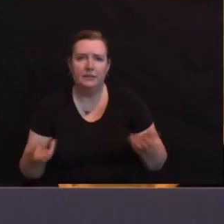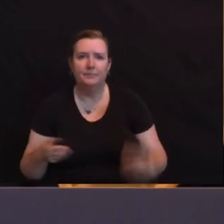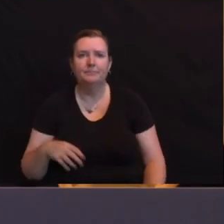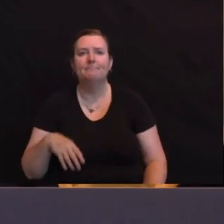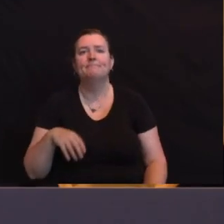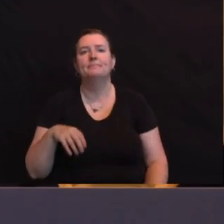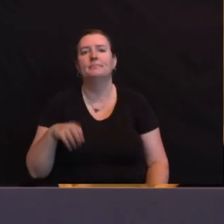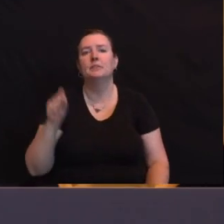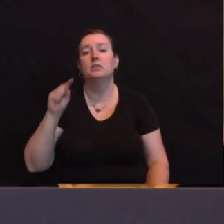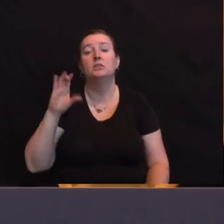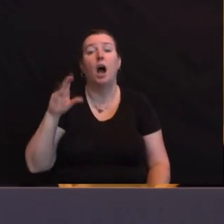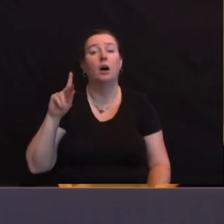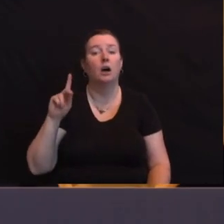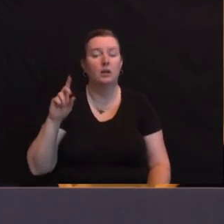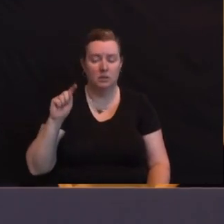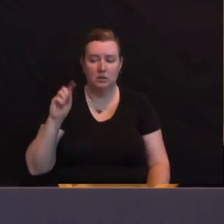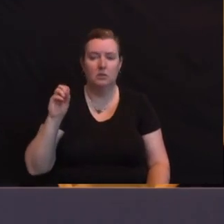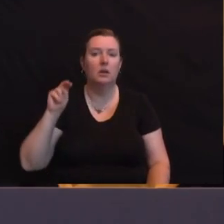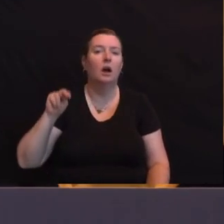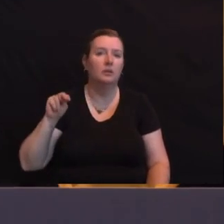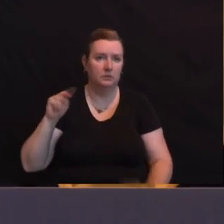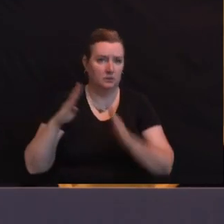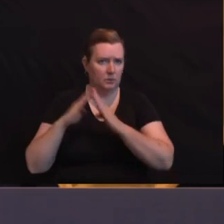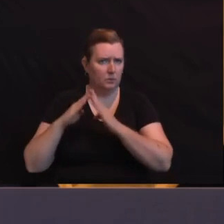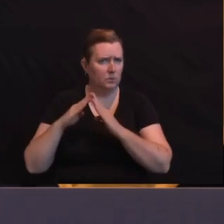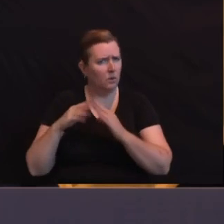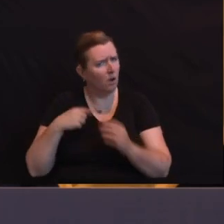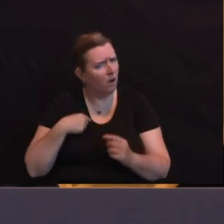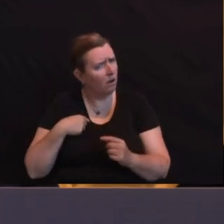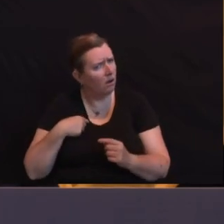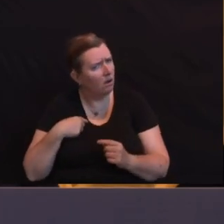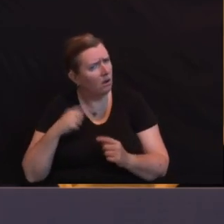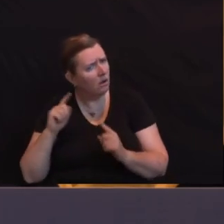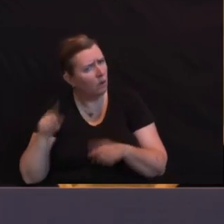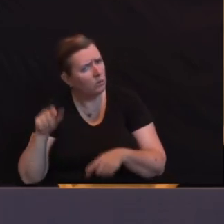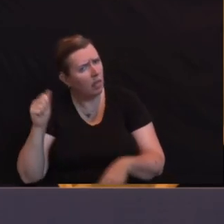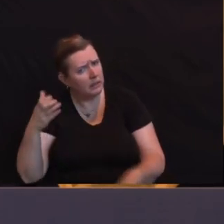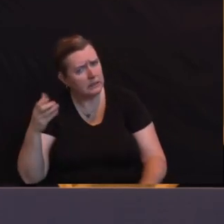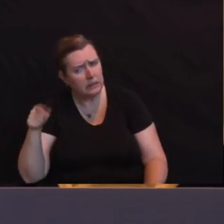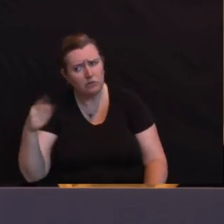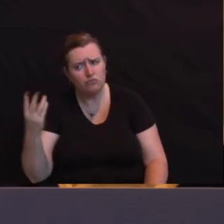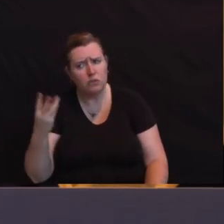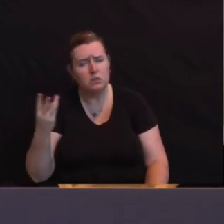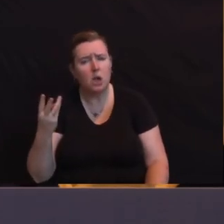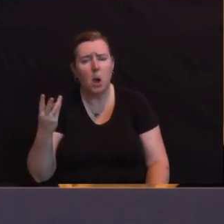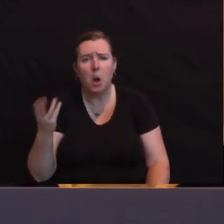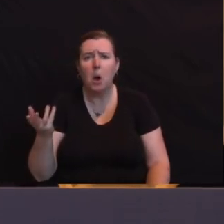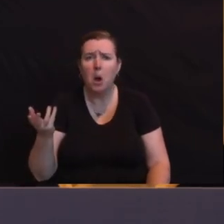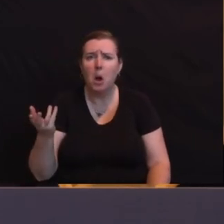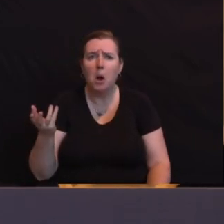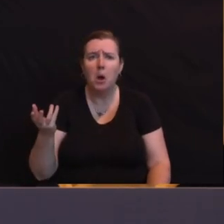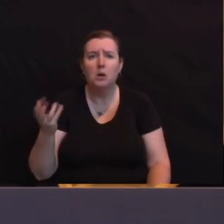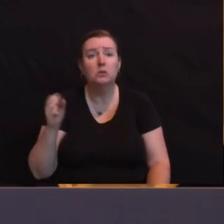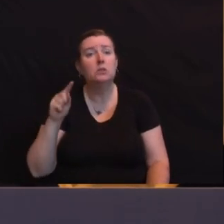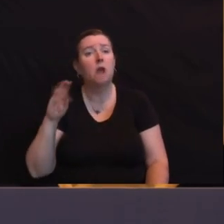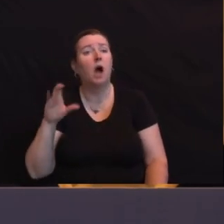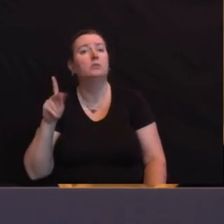Atlantic City, I think on Wednesday, my memory serves me. Great opportunity. Stockton, and listen, higher